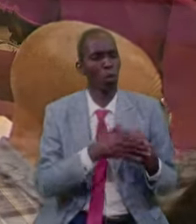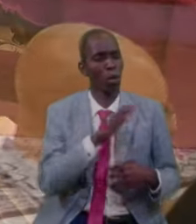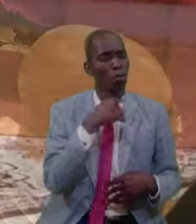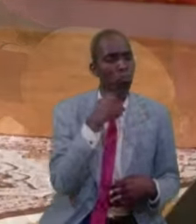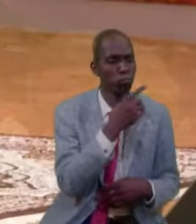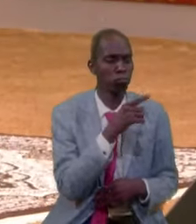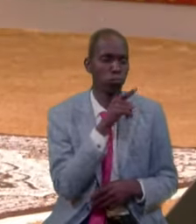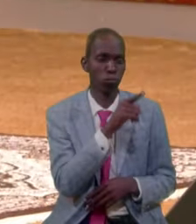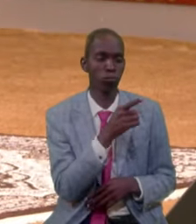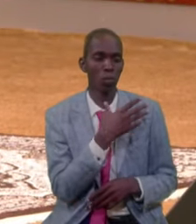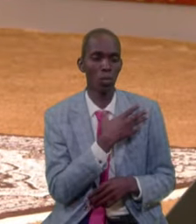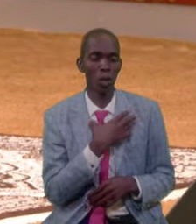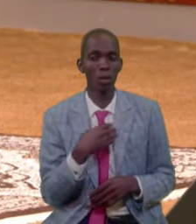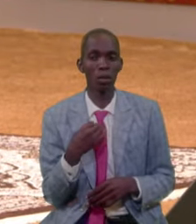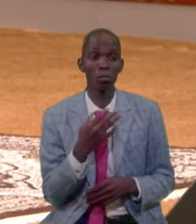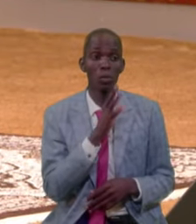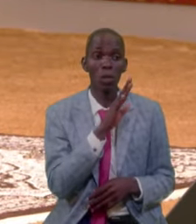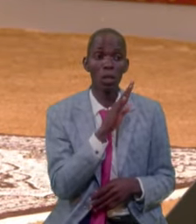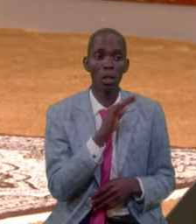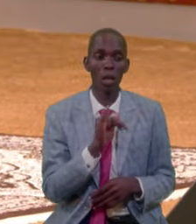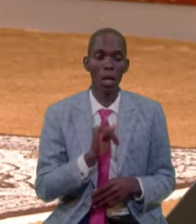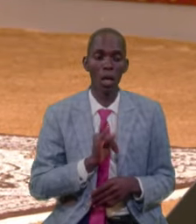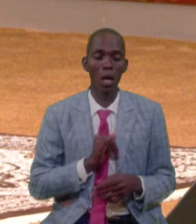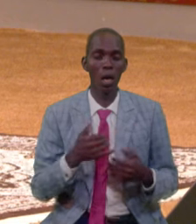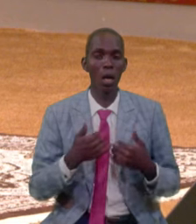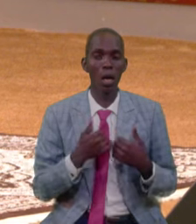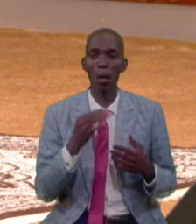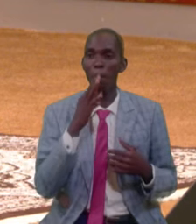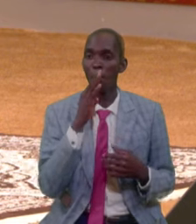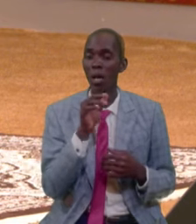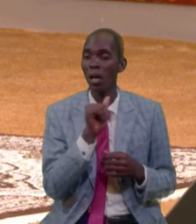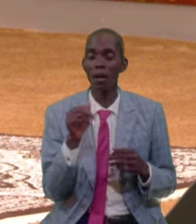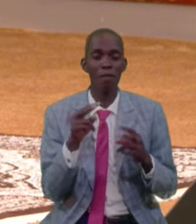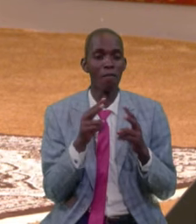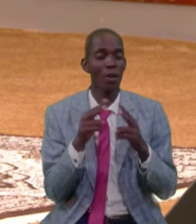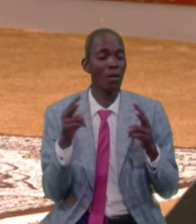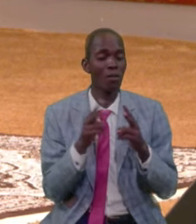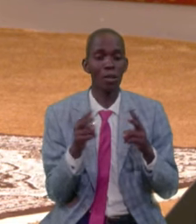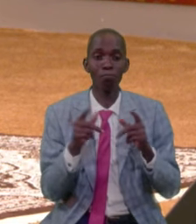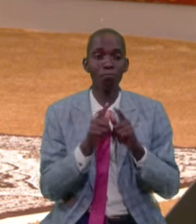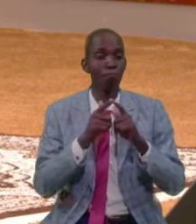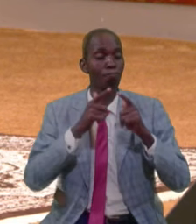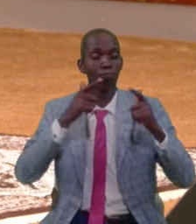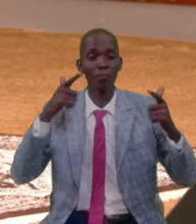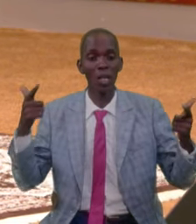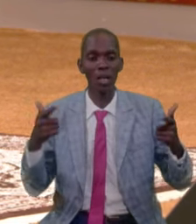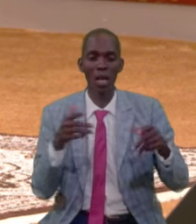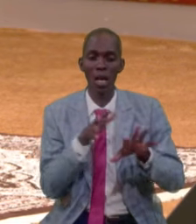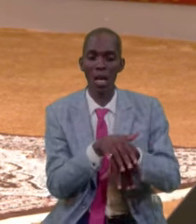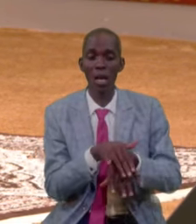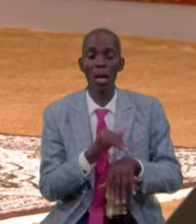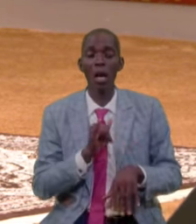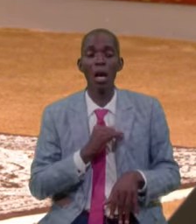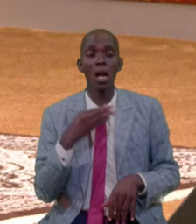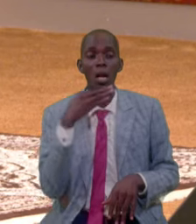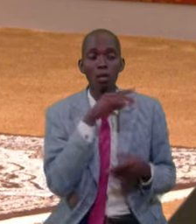what? I've been a big zero. A big hypocrite. I told you that lie to